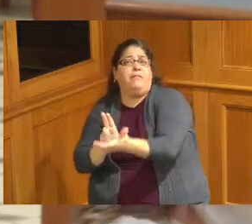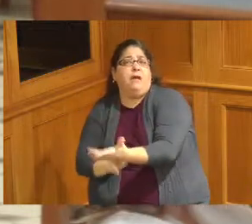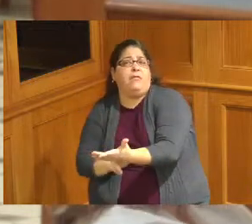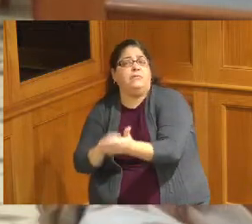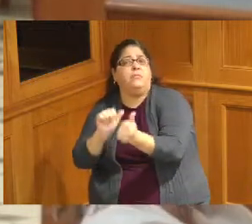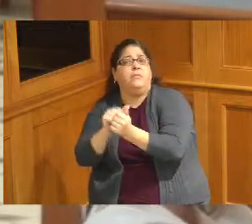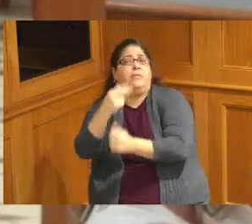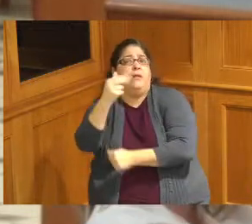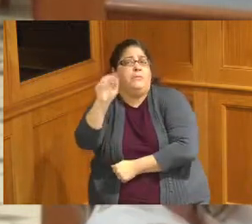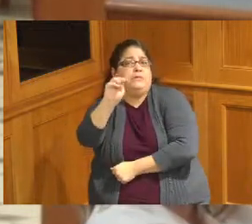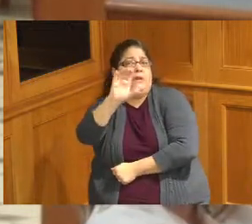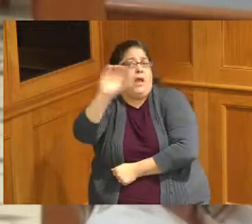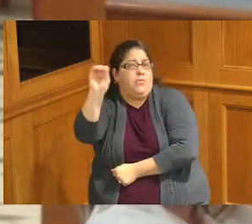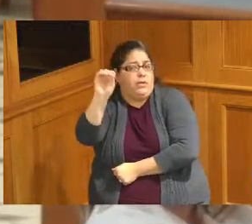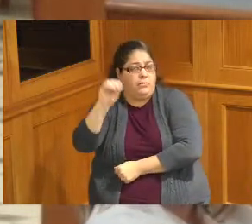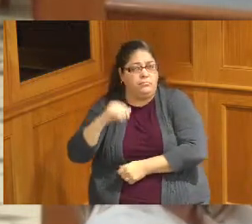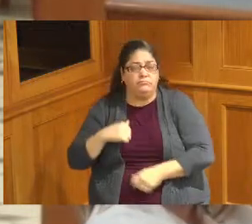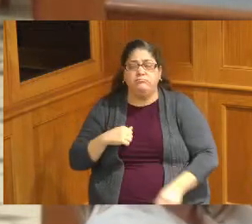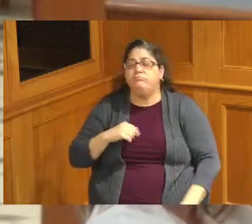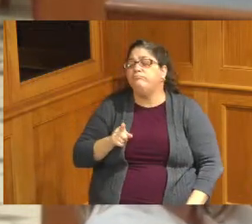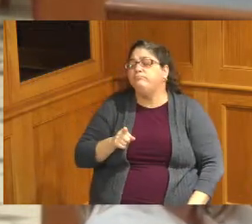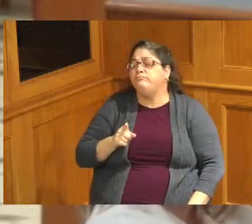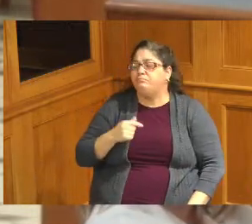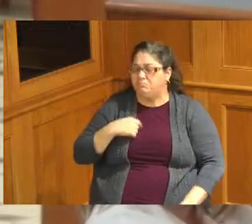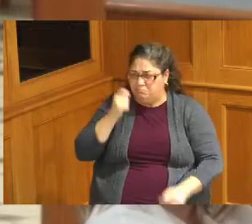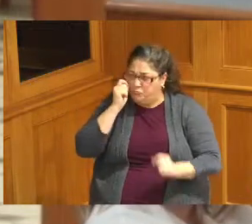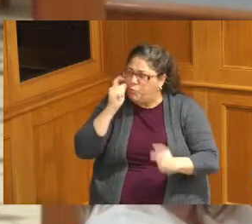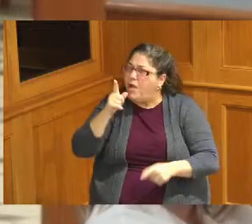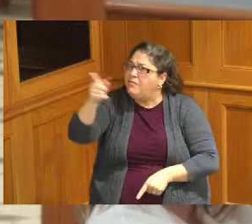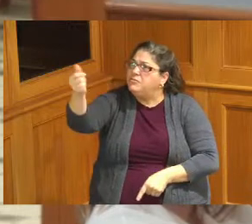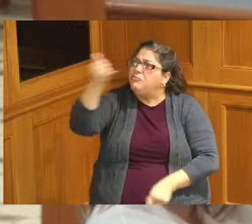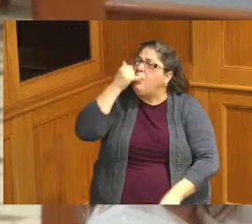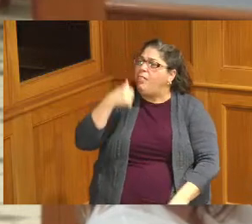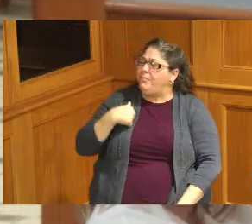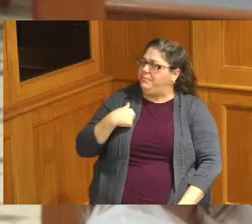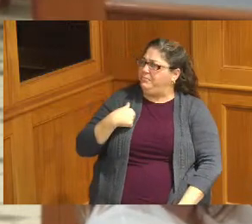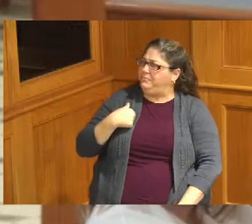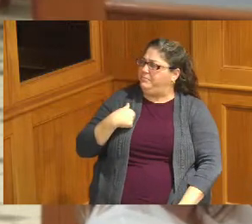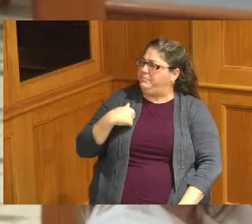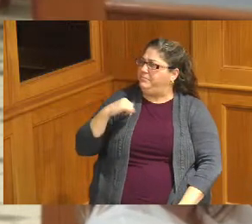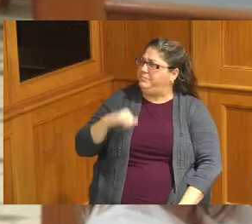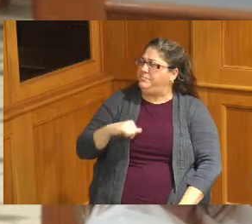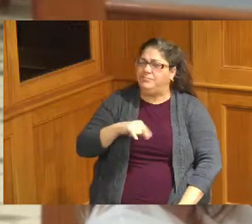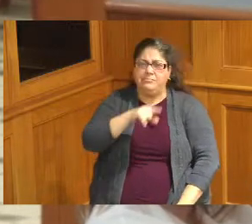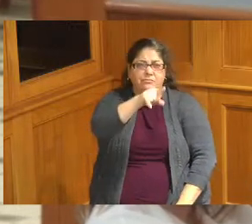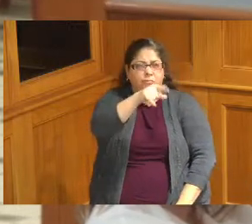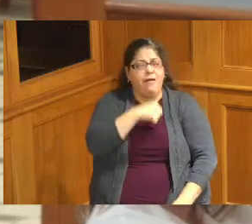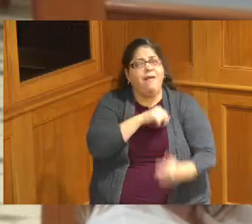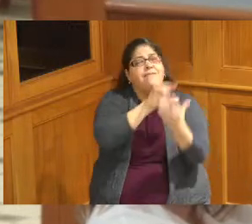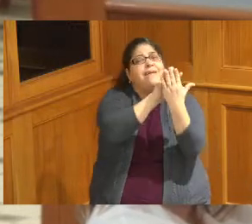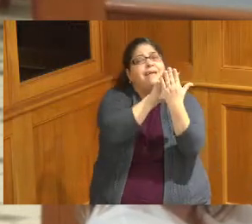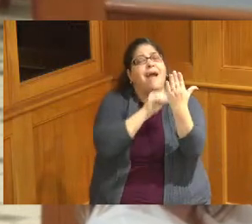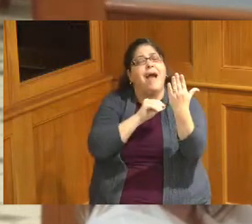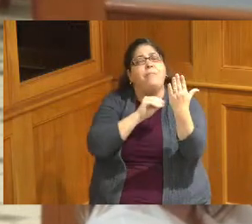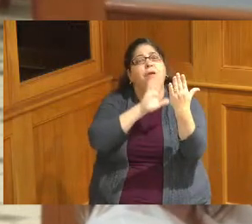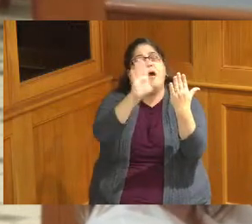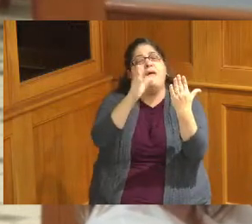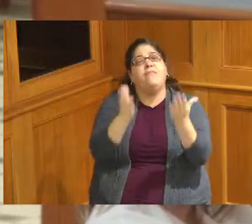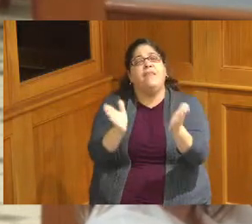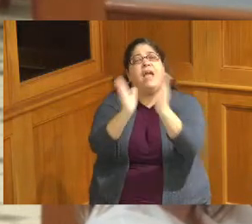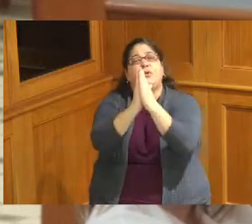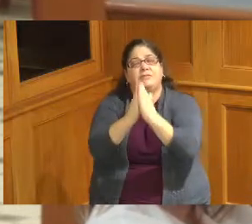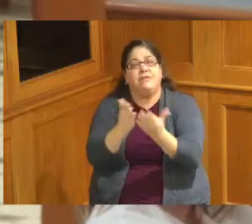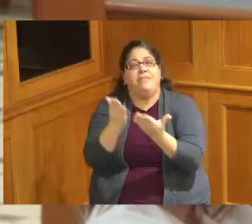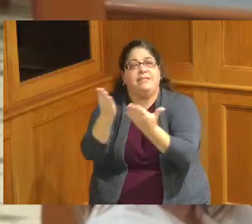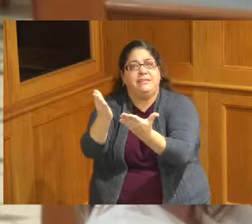Hamilton County. And he said, I was surprised they called me. So he said, do you have a copy of the solicitation? So